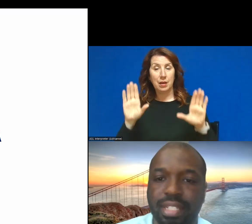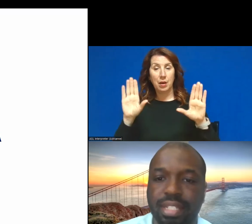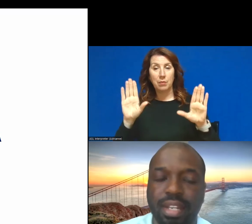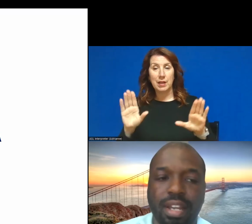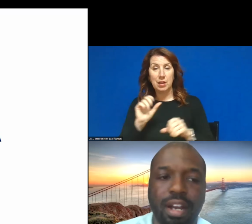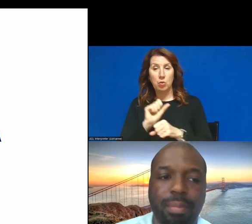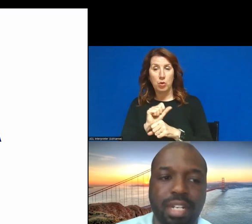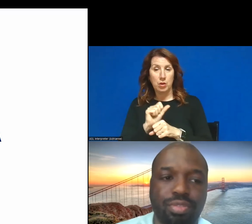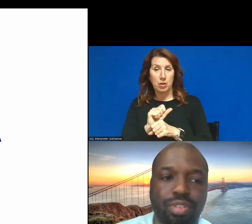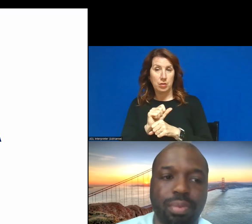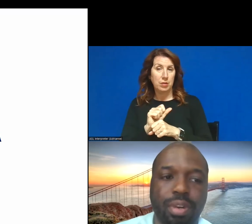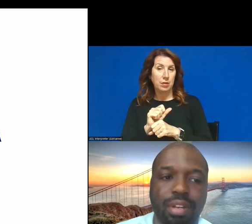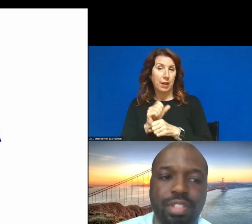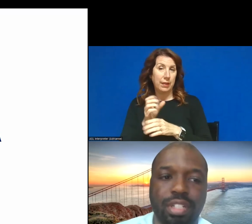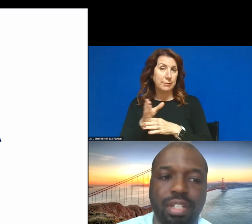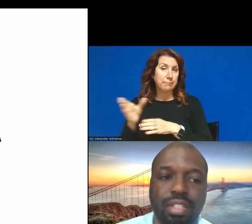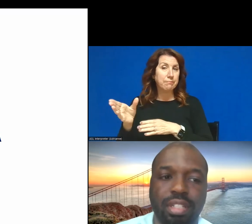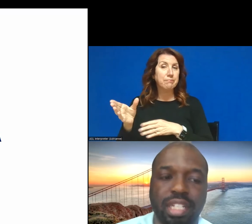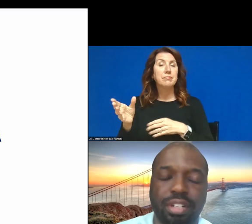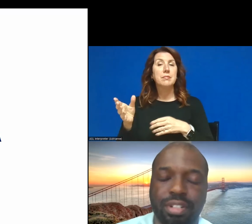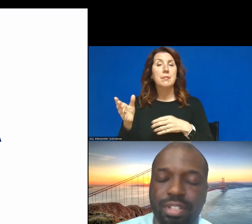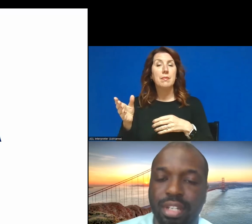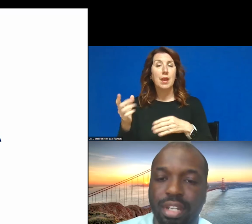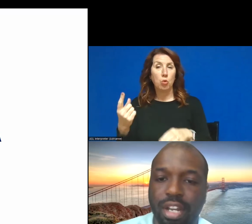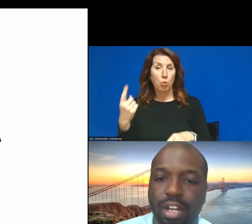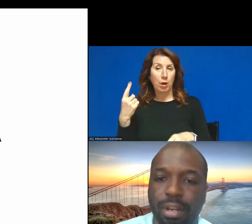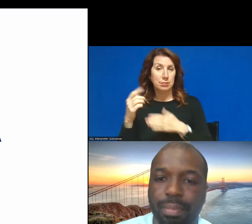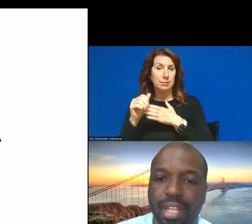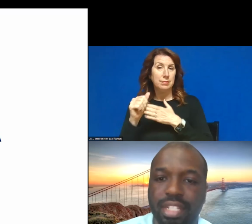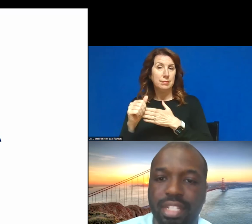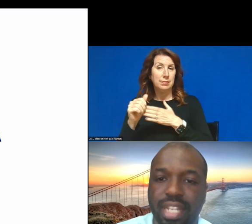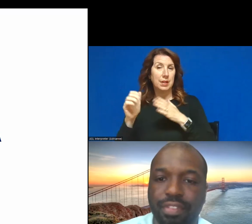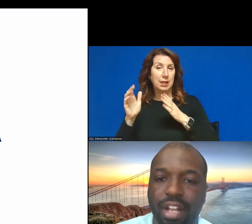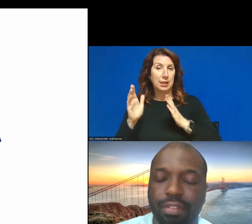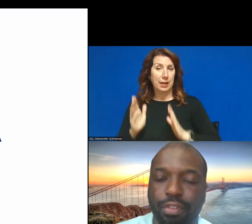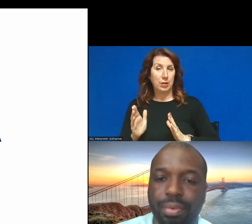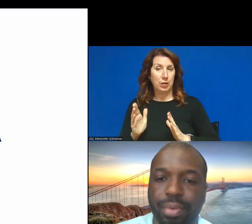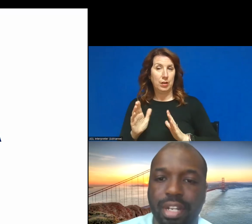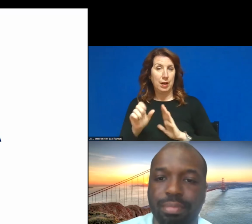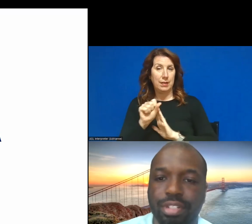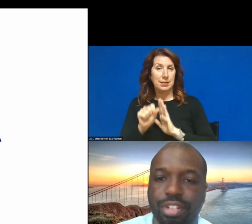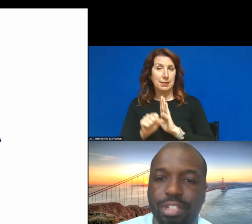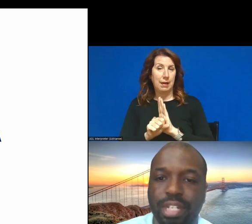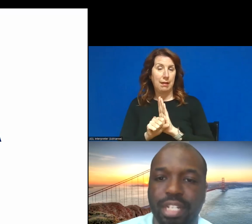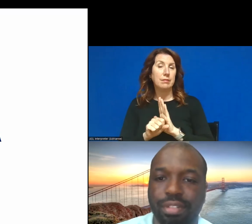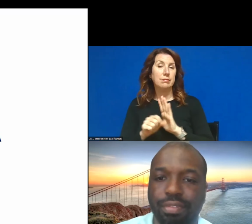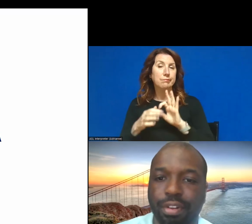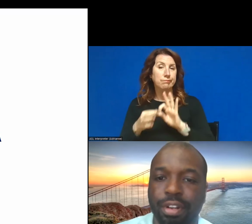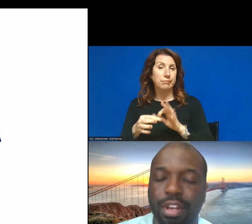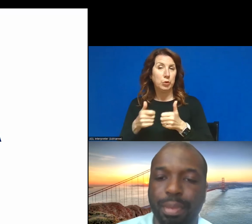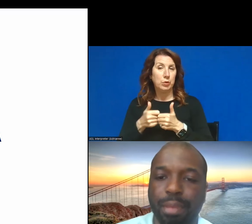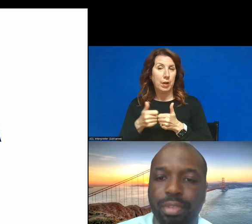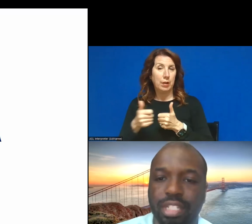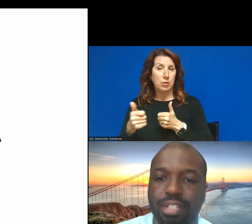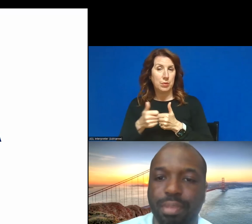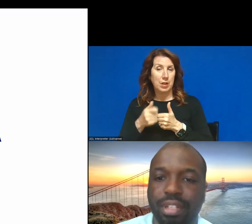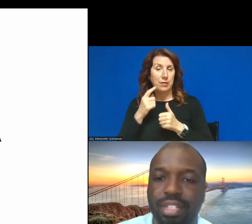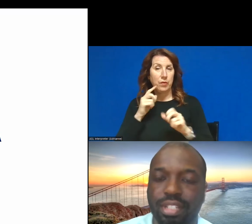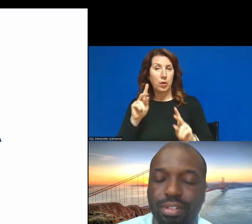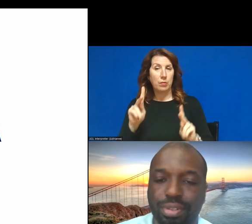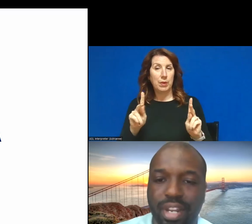this space and is really one of the leaders in the state of California when it comes to transportation for people